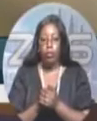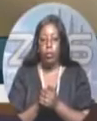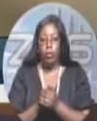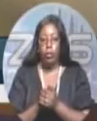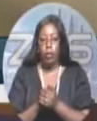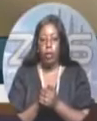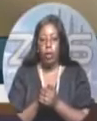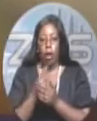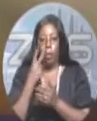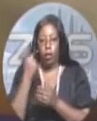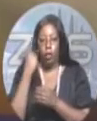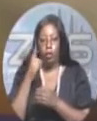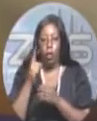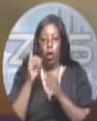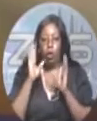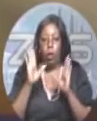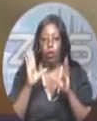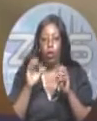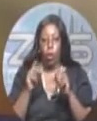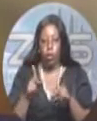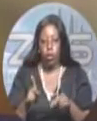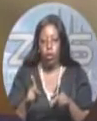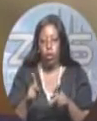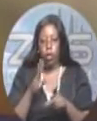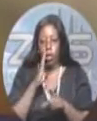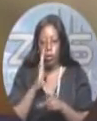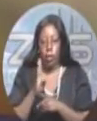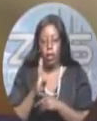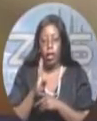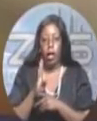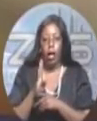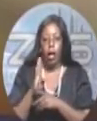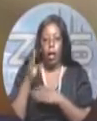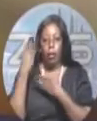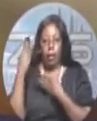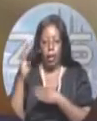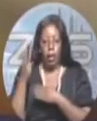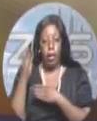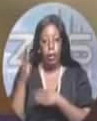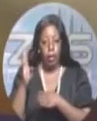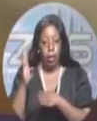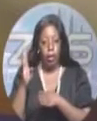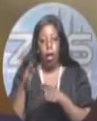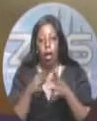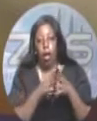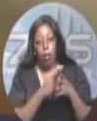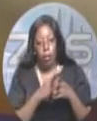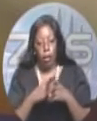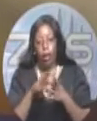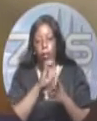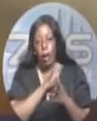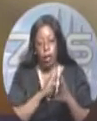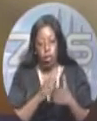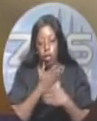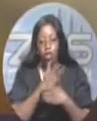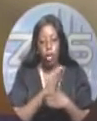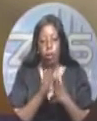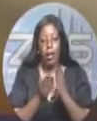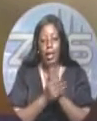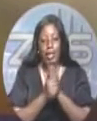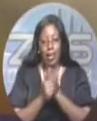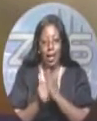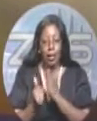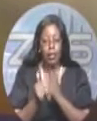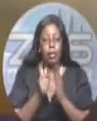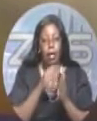greater opportunities as being a Bahamian American ambassador wherever I can, sharing my talents and my gifts, you